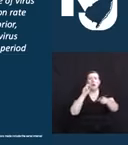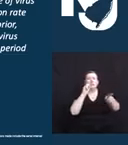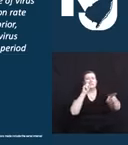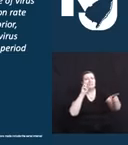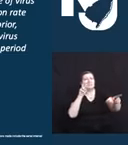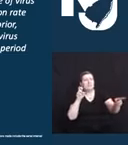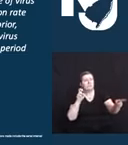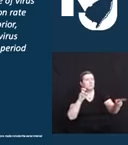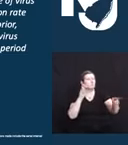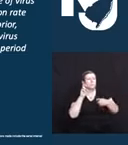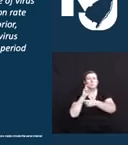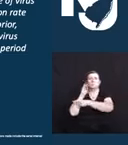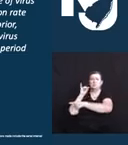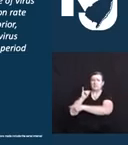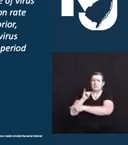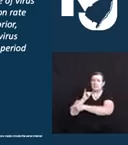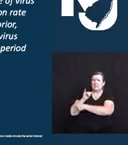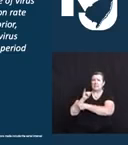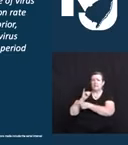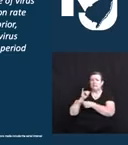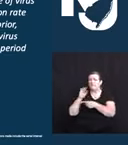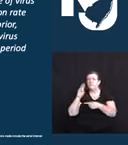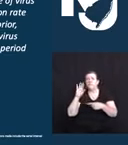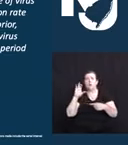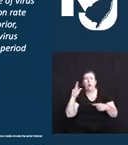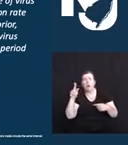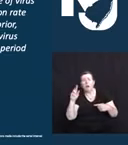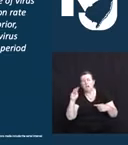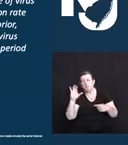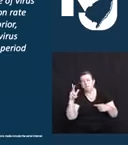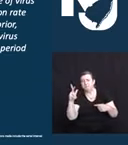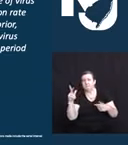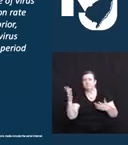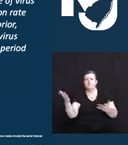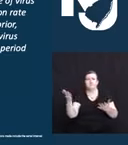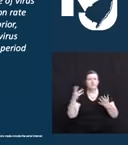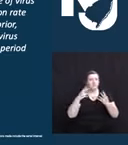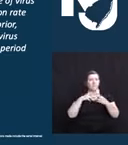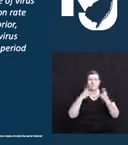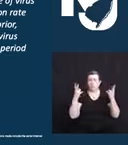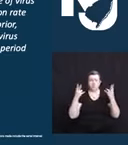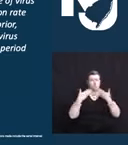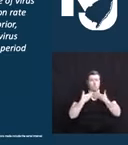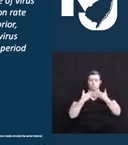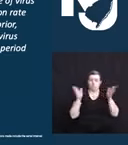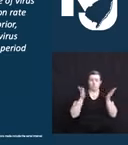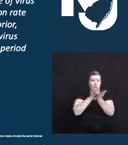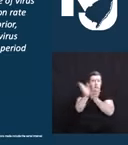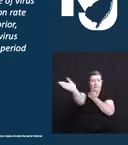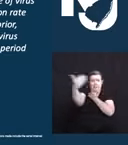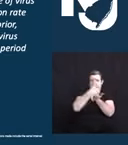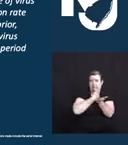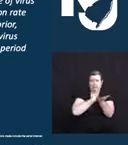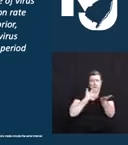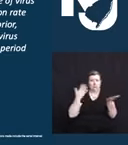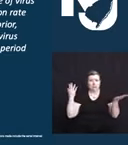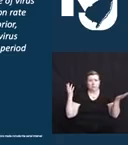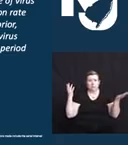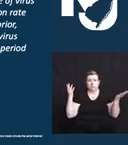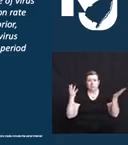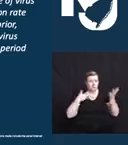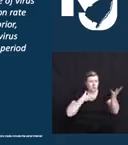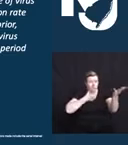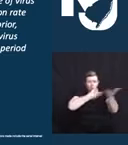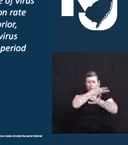that, we couldn't be more transparent, and we try to signal as best we can. I'll use today's